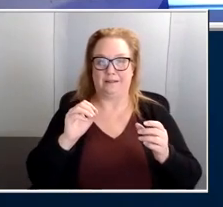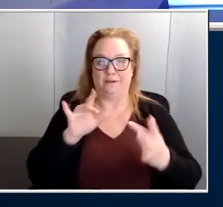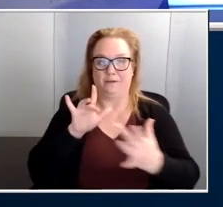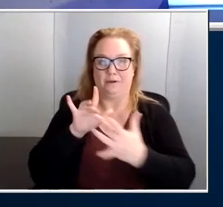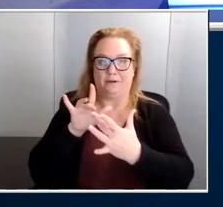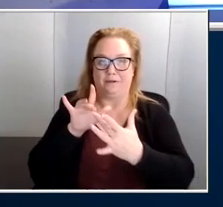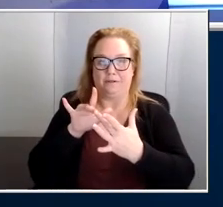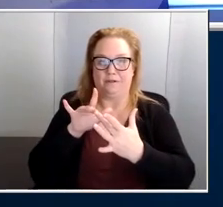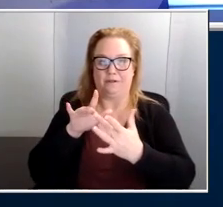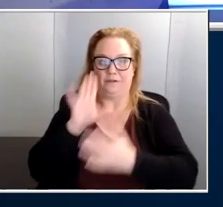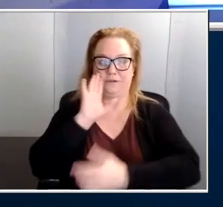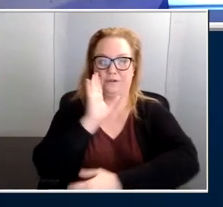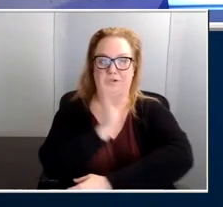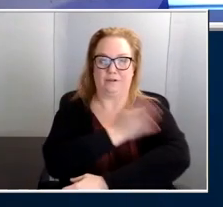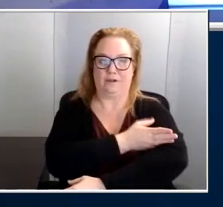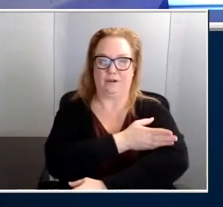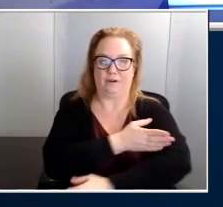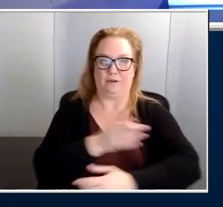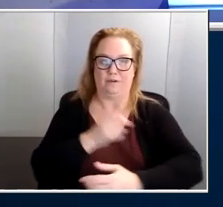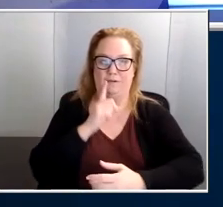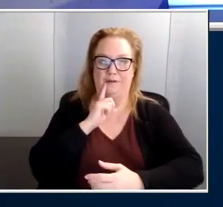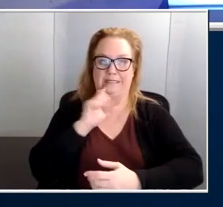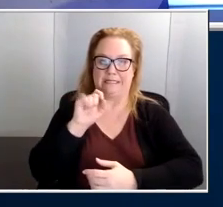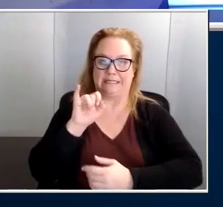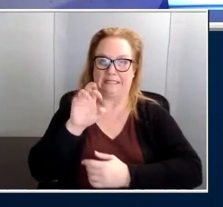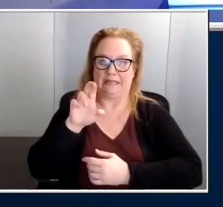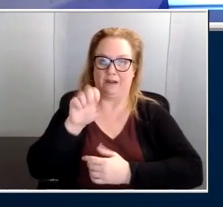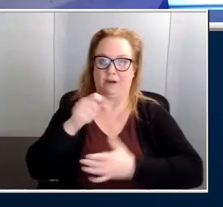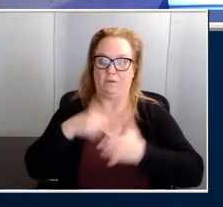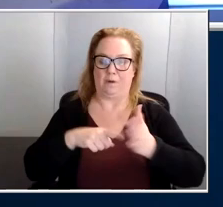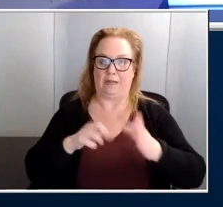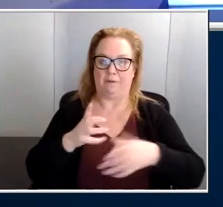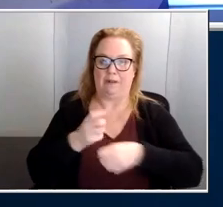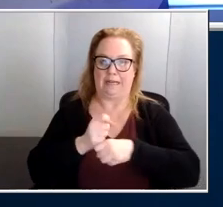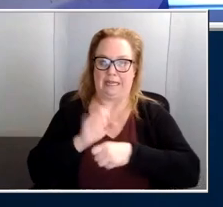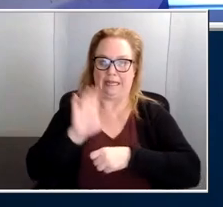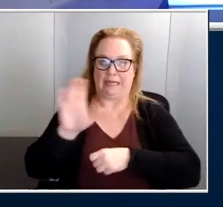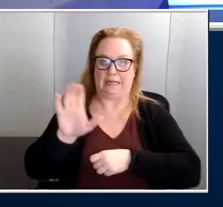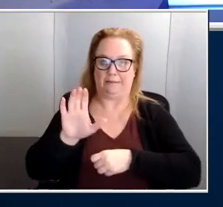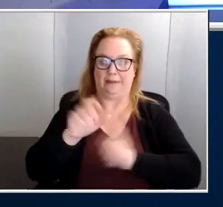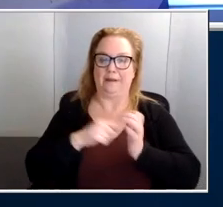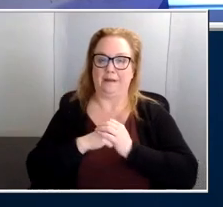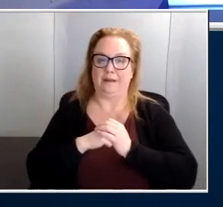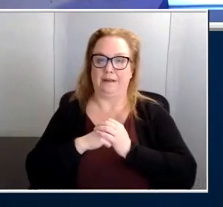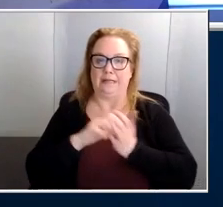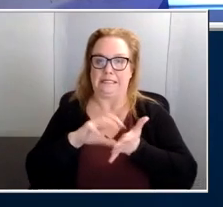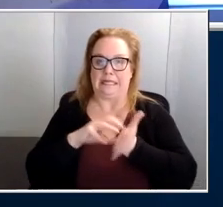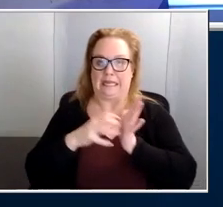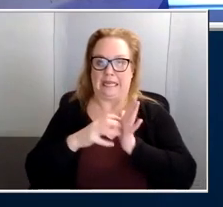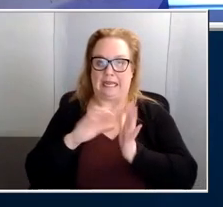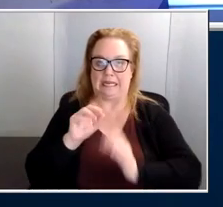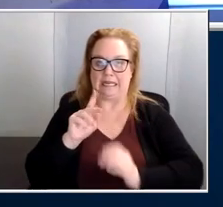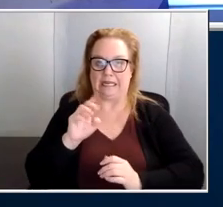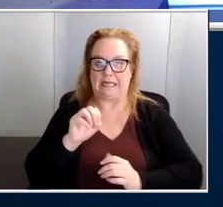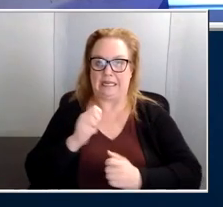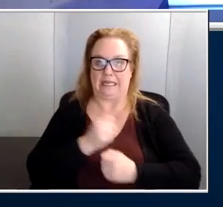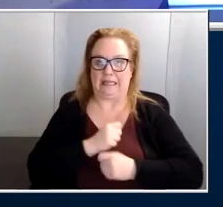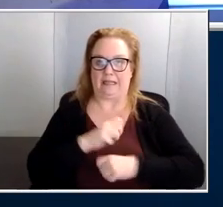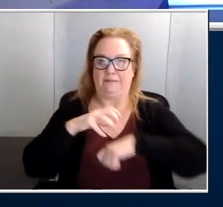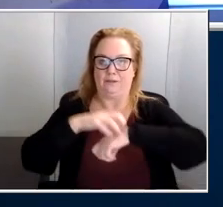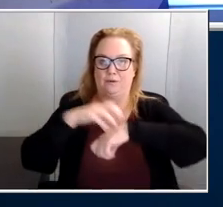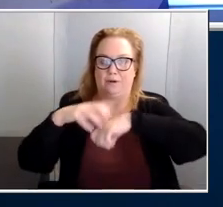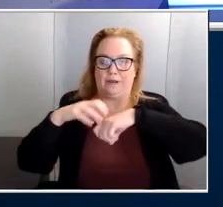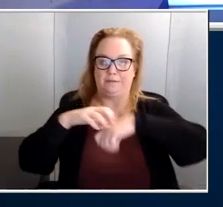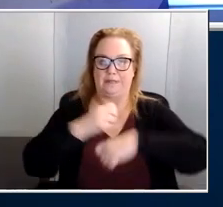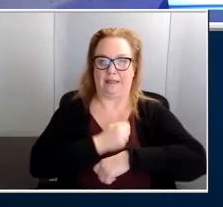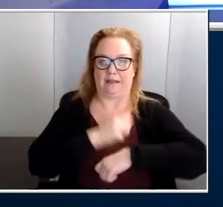to your daughter, and we said to Sierra, what can we get him? We don't want to get him cake. And she said, that's true. He loves grapes. Here's I the do thing, love